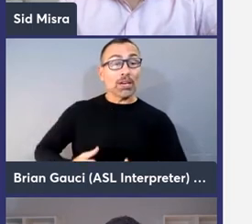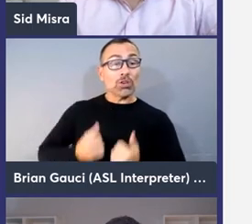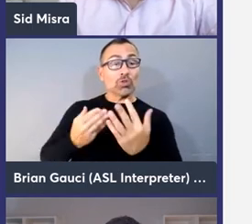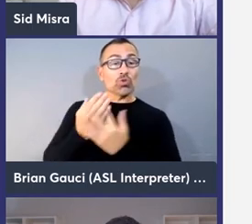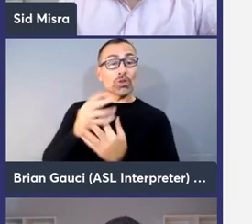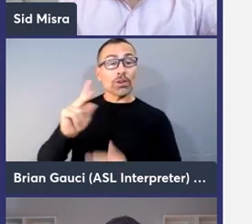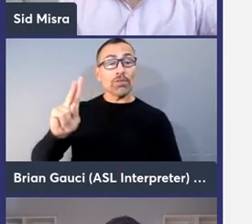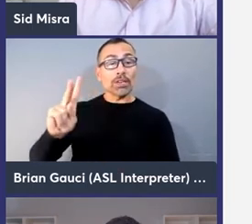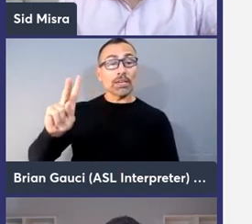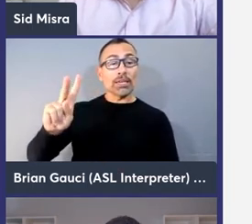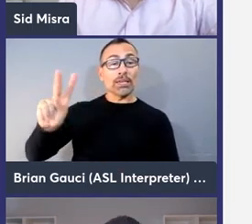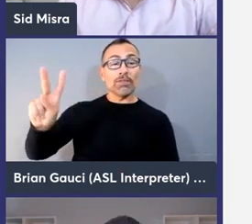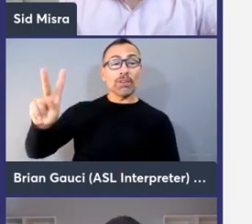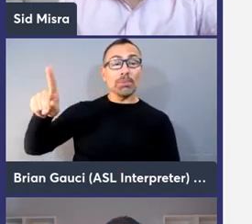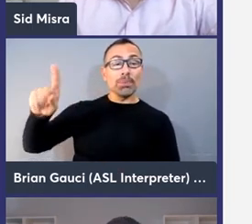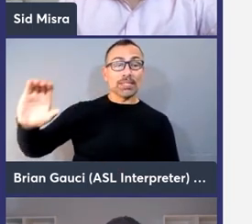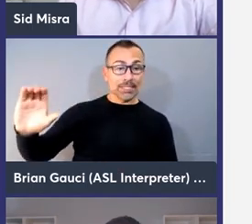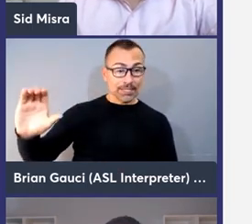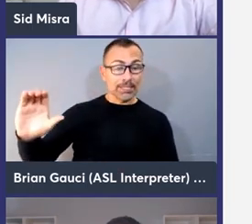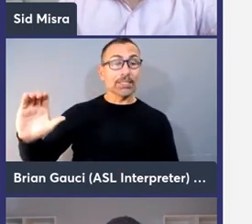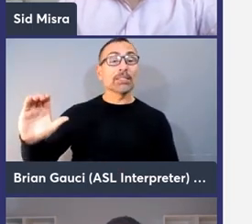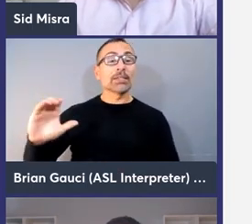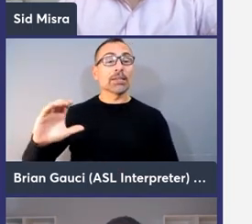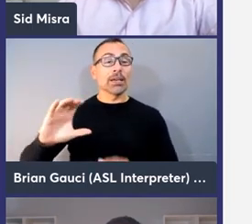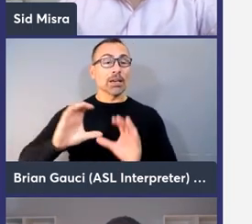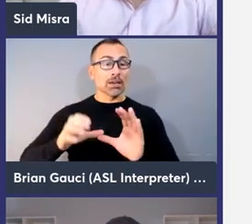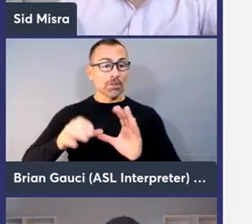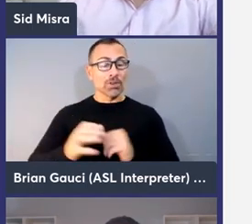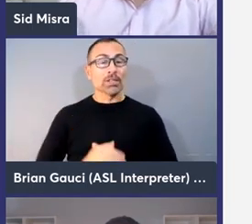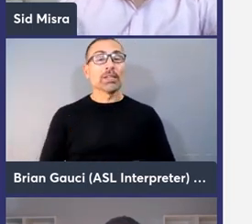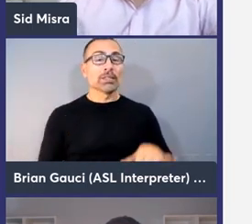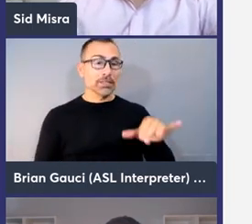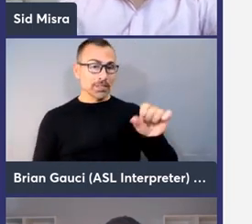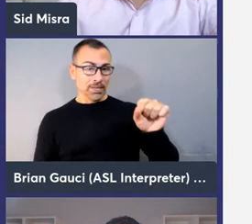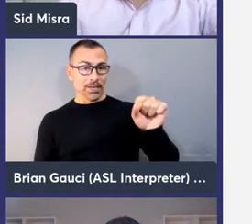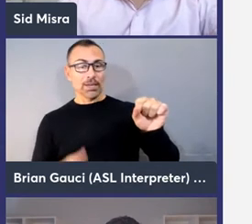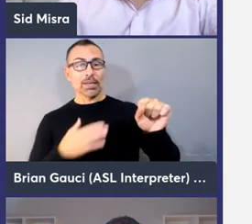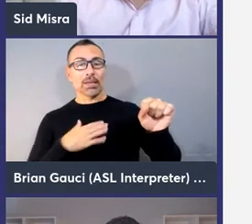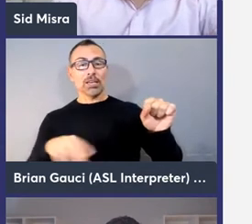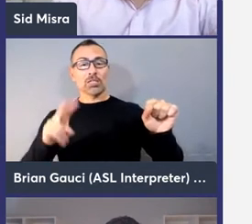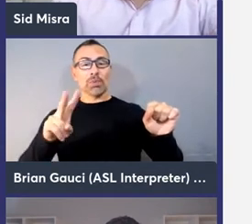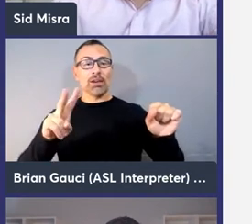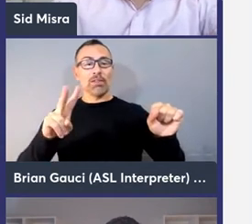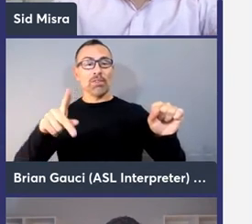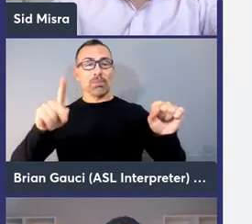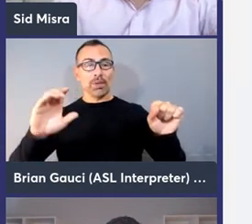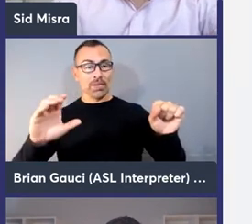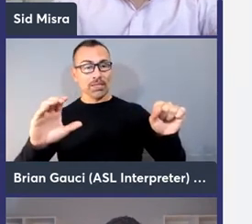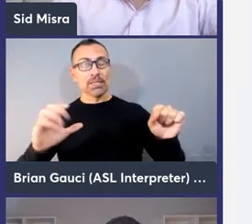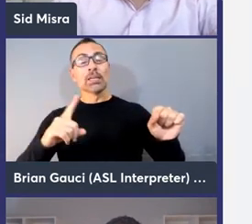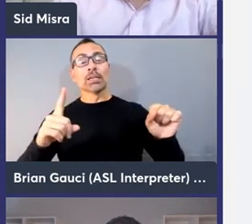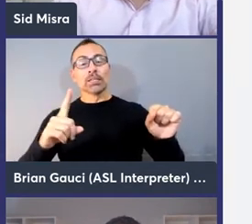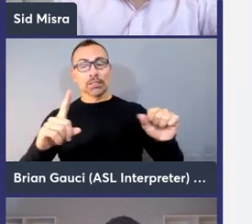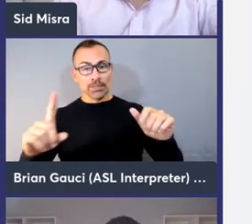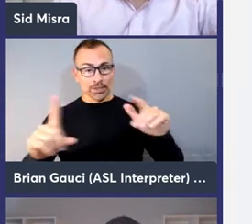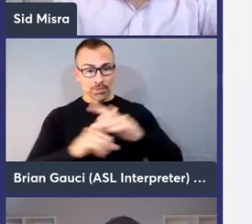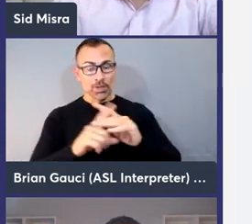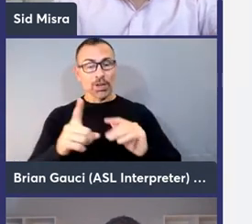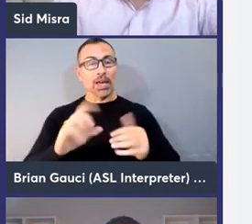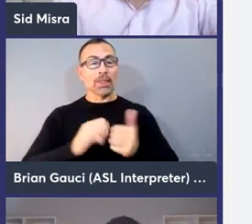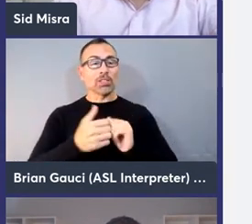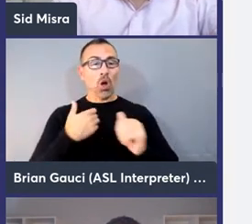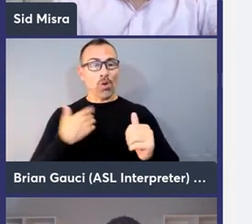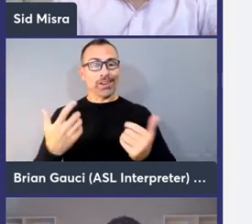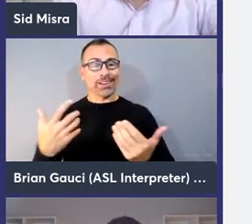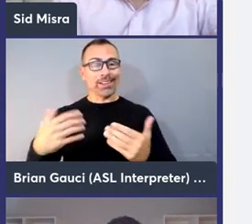configuration? Yeah. So my VPCs are peered, and that's how access from my Northern Virginia data center,